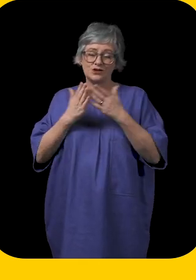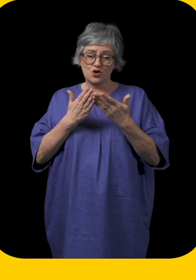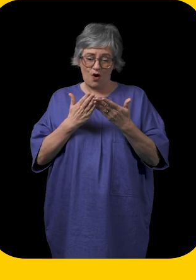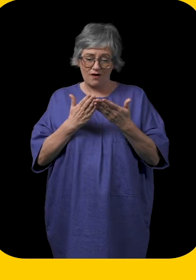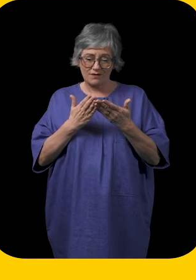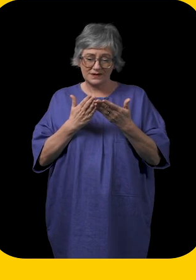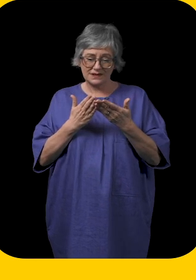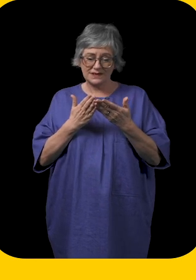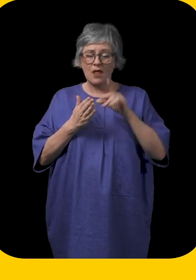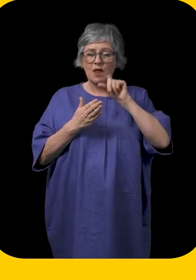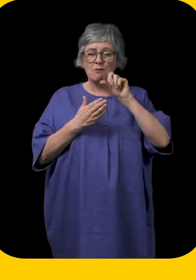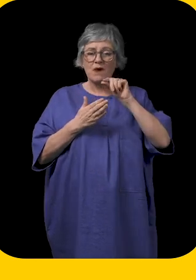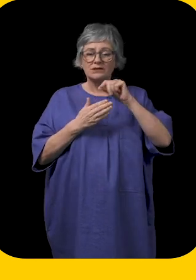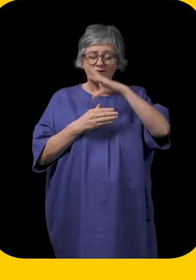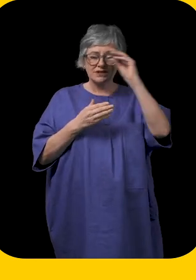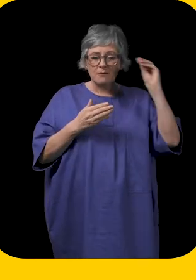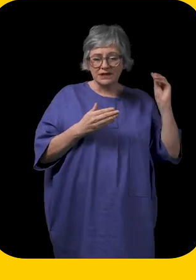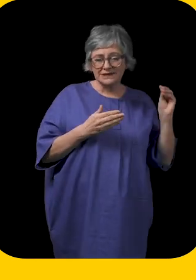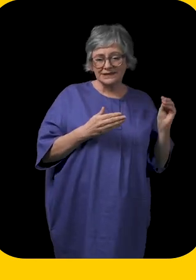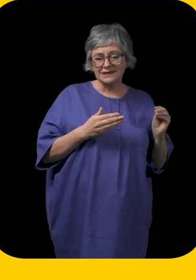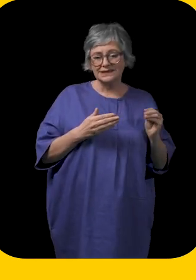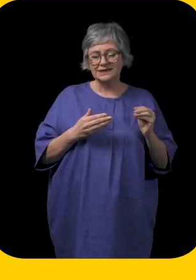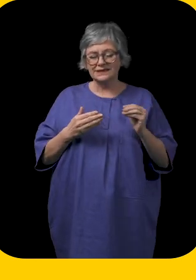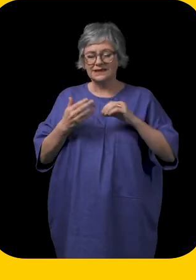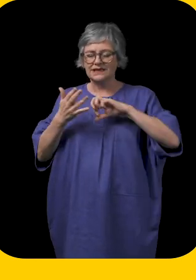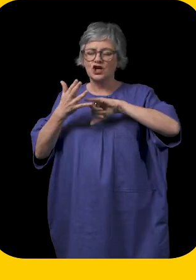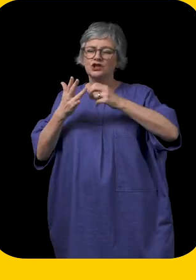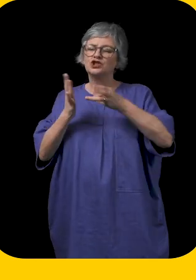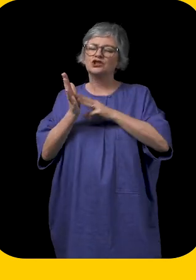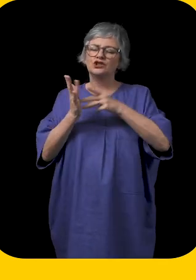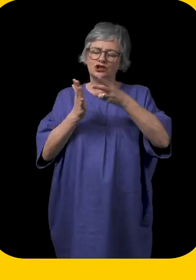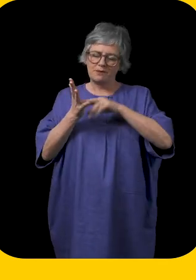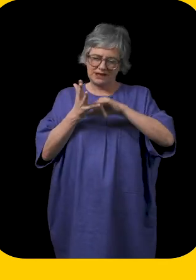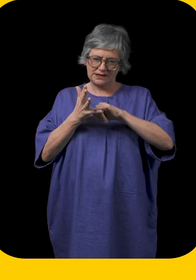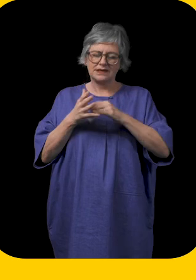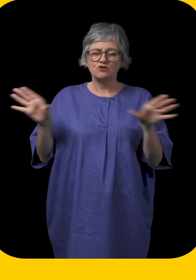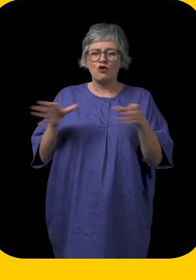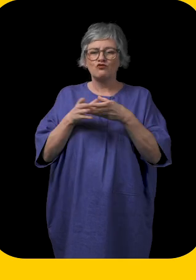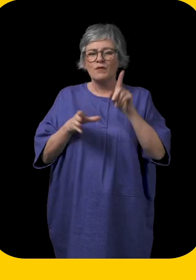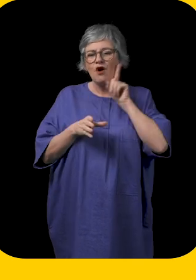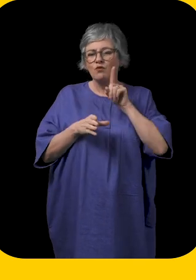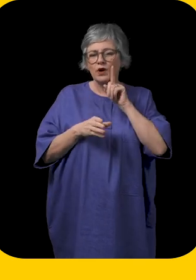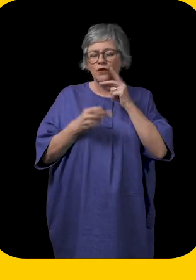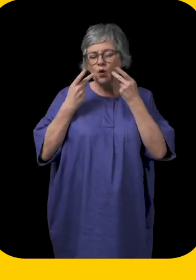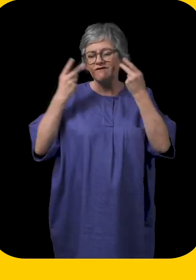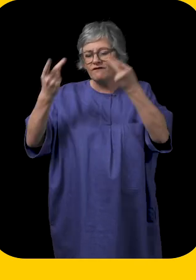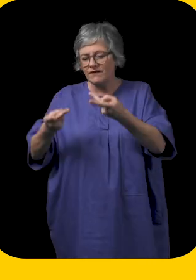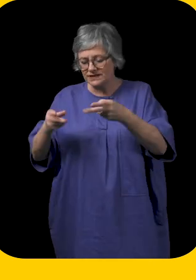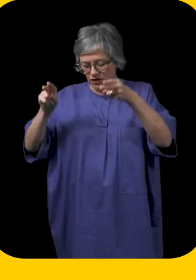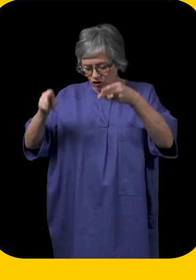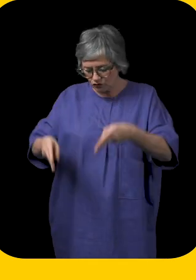My latest novel, which is Bird Summons, it's about these three Muslim women who go and